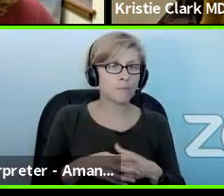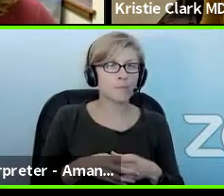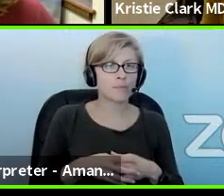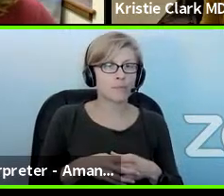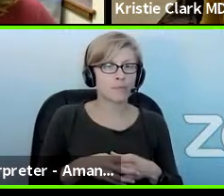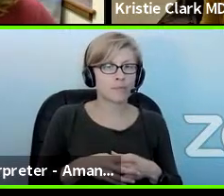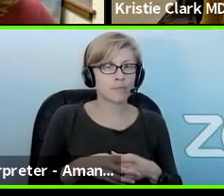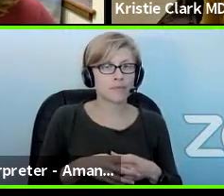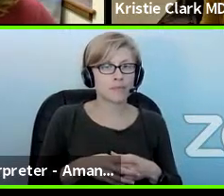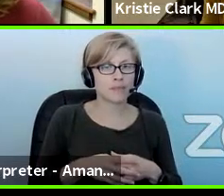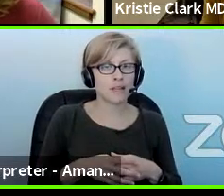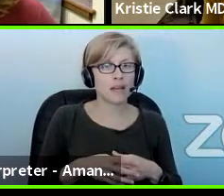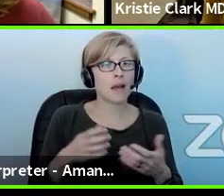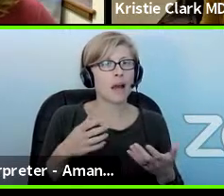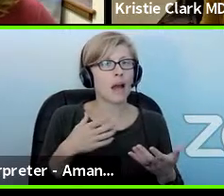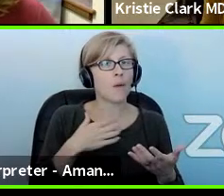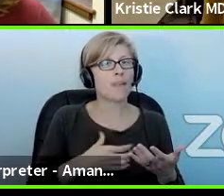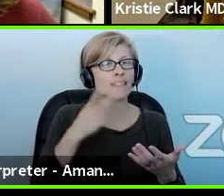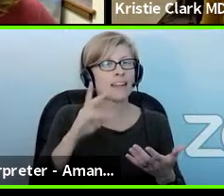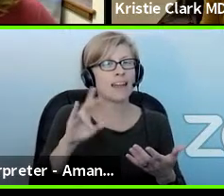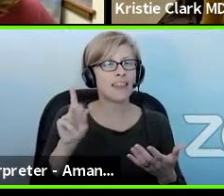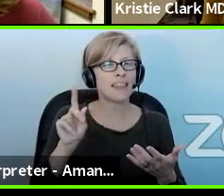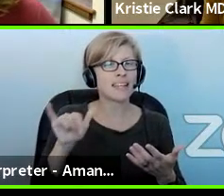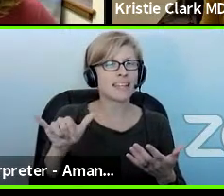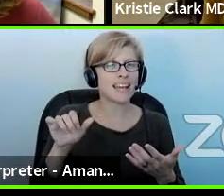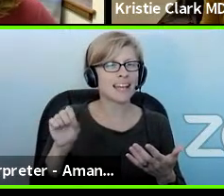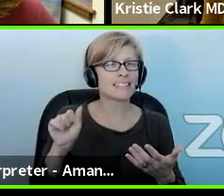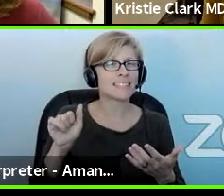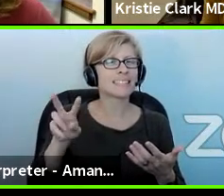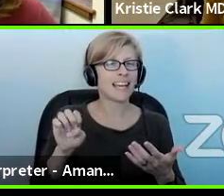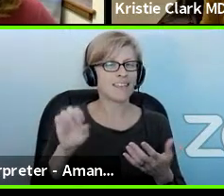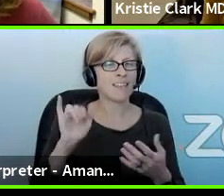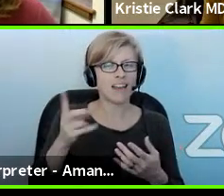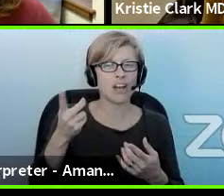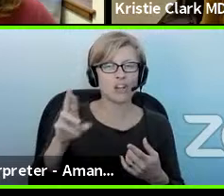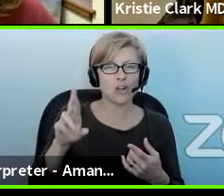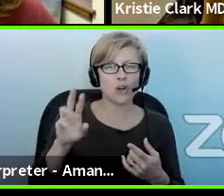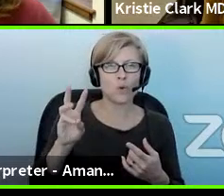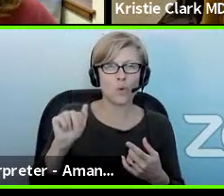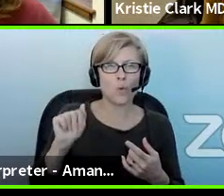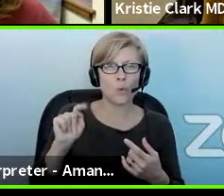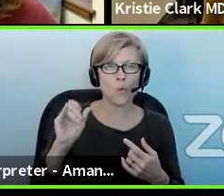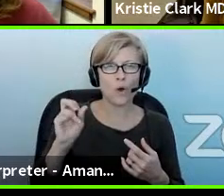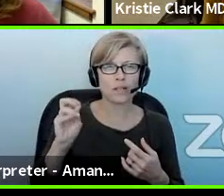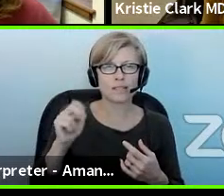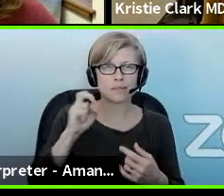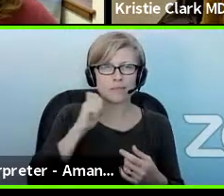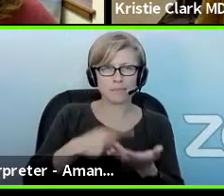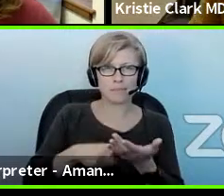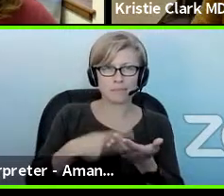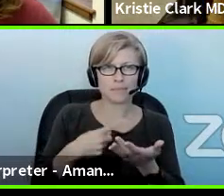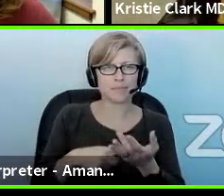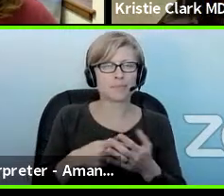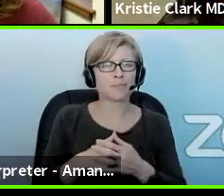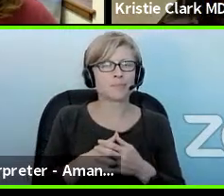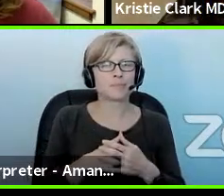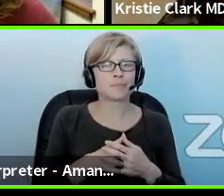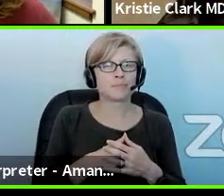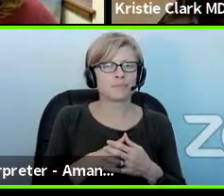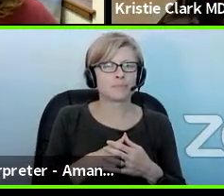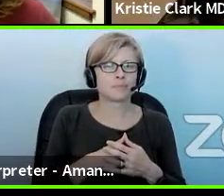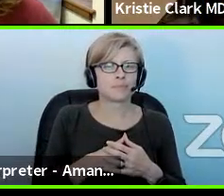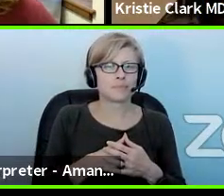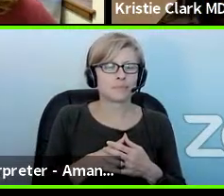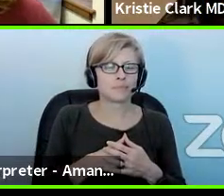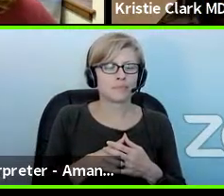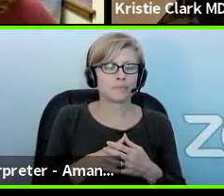would love to see that days saved that Dr. Watson was talking about. Mm-hmm. What I look at is, and this is just looking